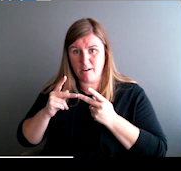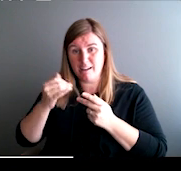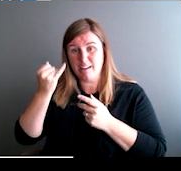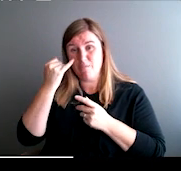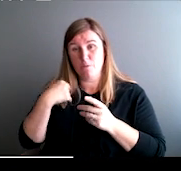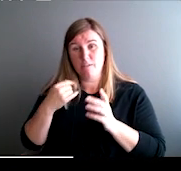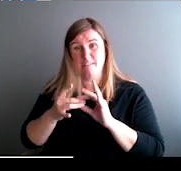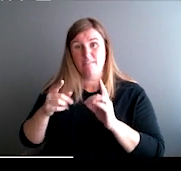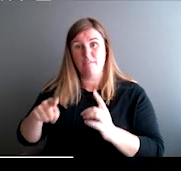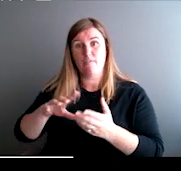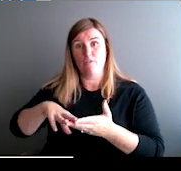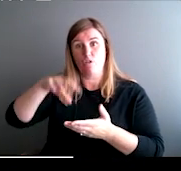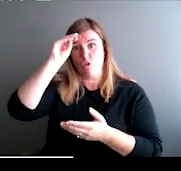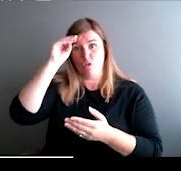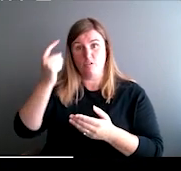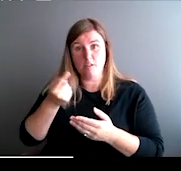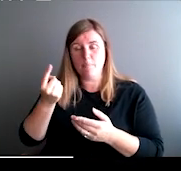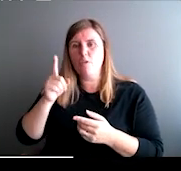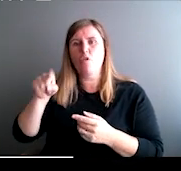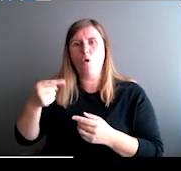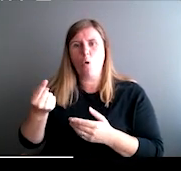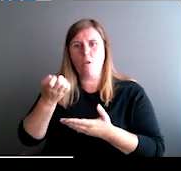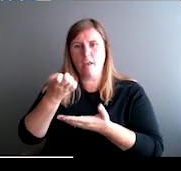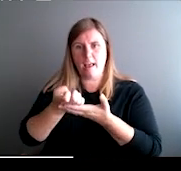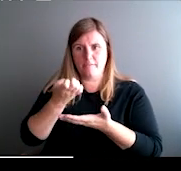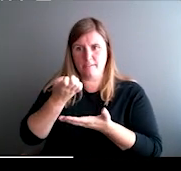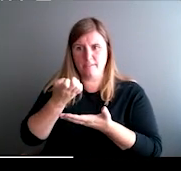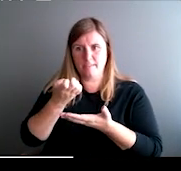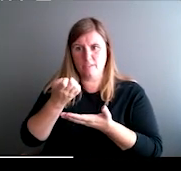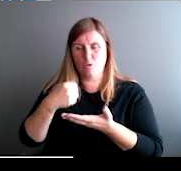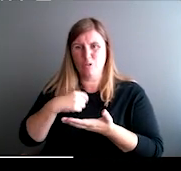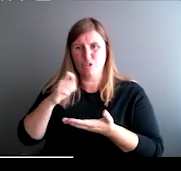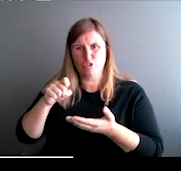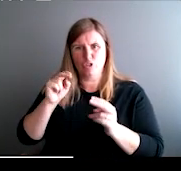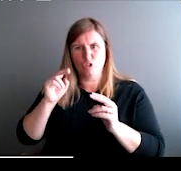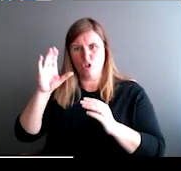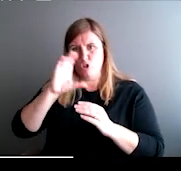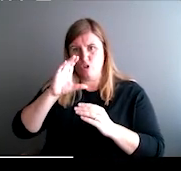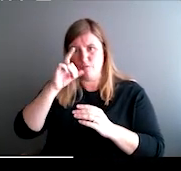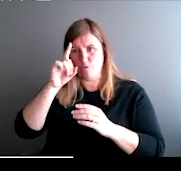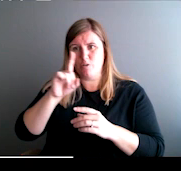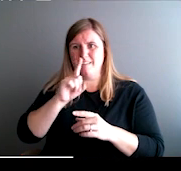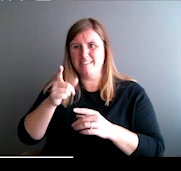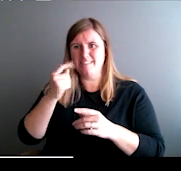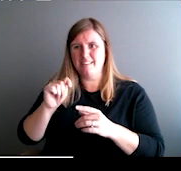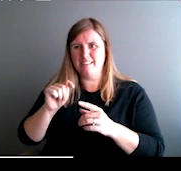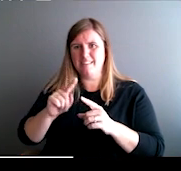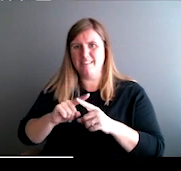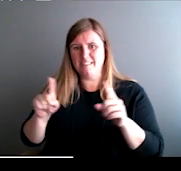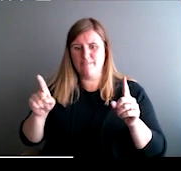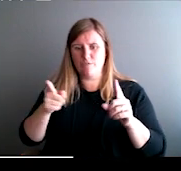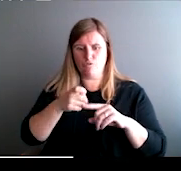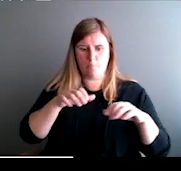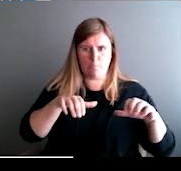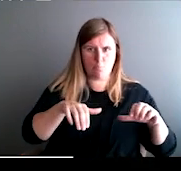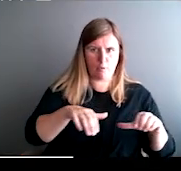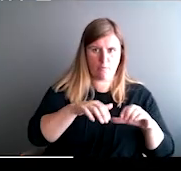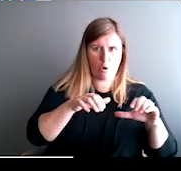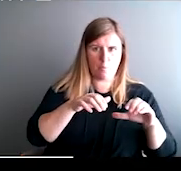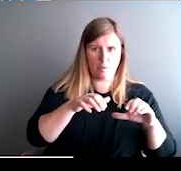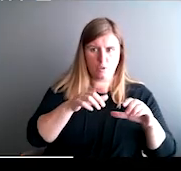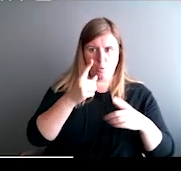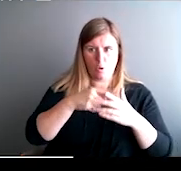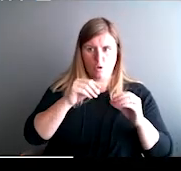we say they've learned something, the only evidence that we should look for then is the difference in performance of